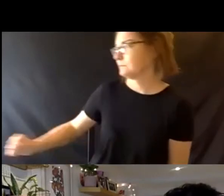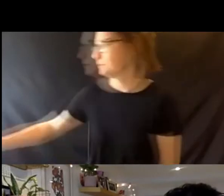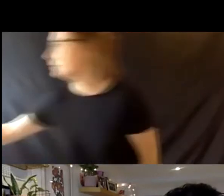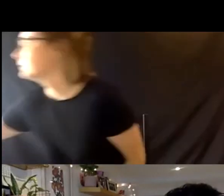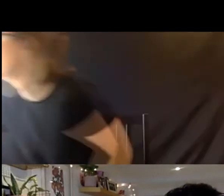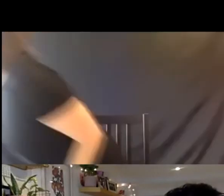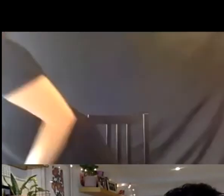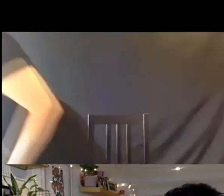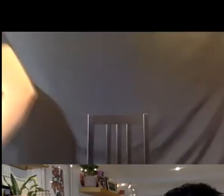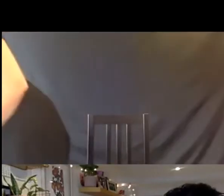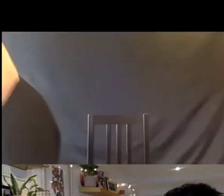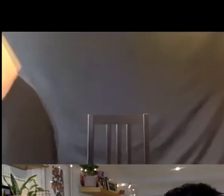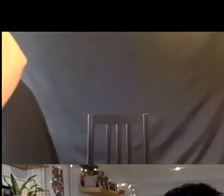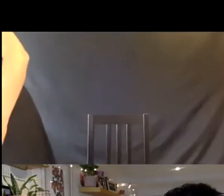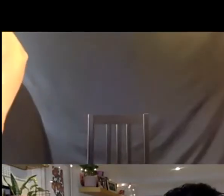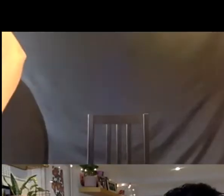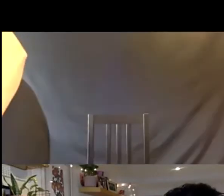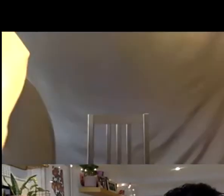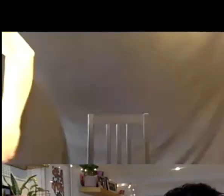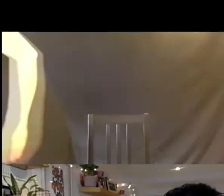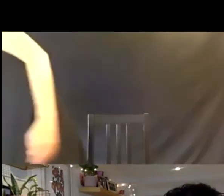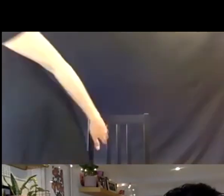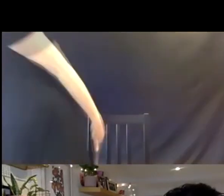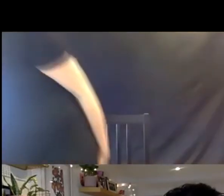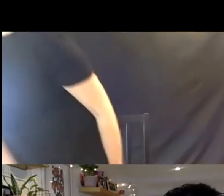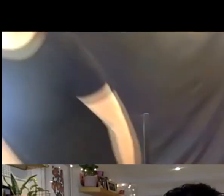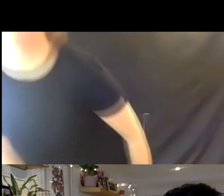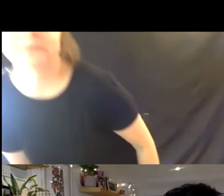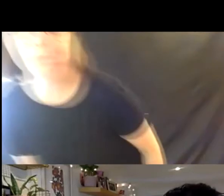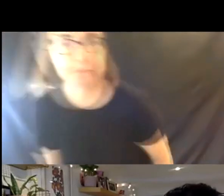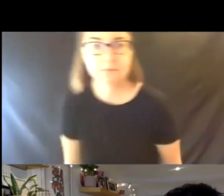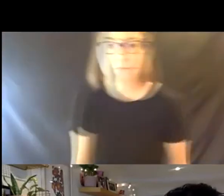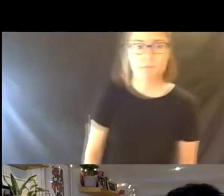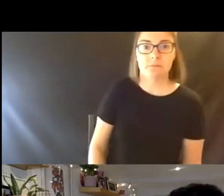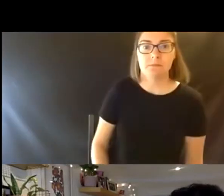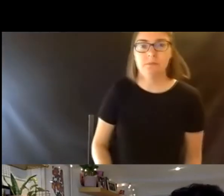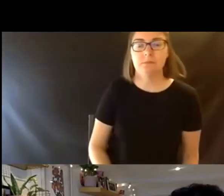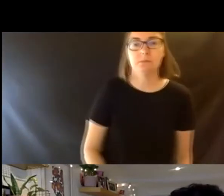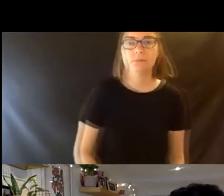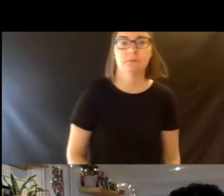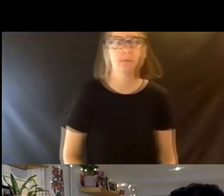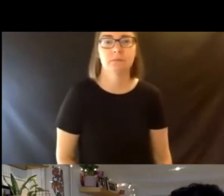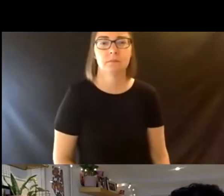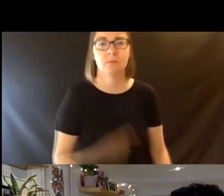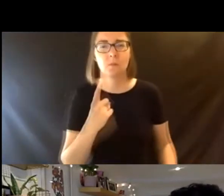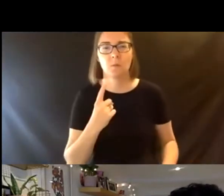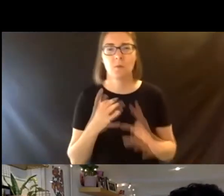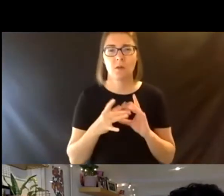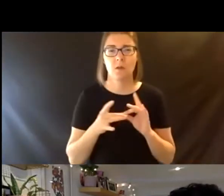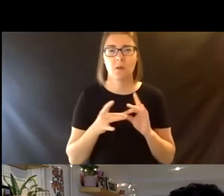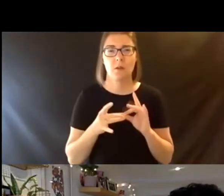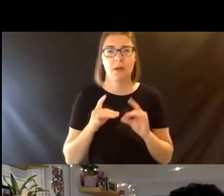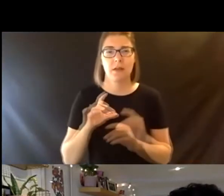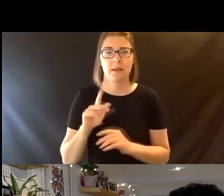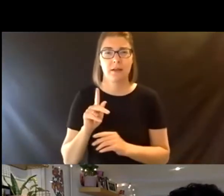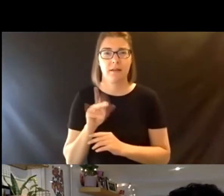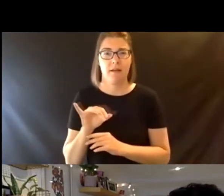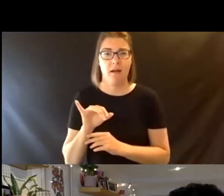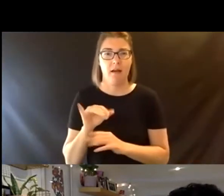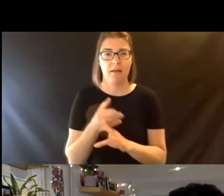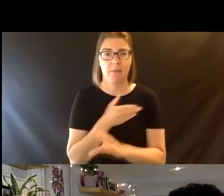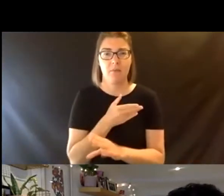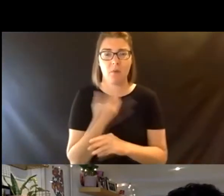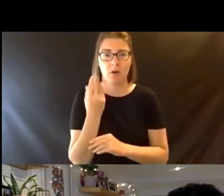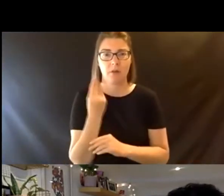Sounds good. Thank you, Nick. I'm starting off. So one thing that really struck with me was something that Kai said earlier. And it